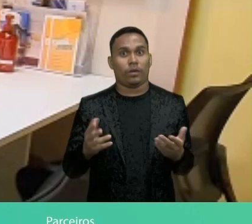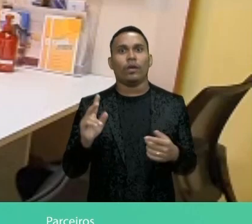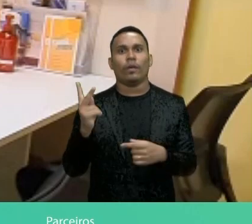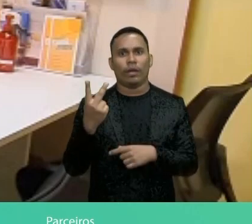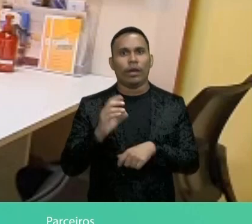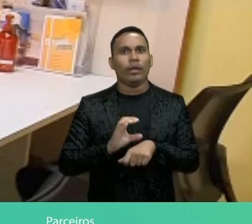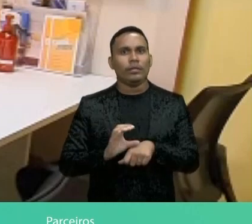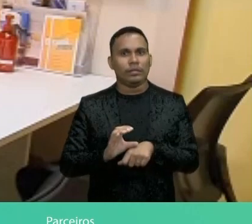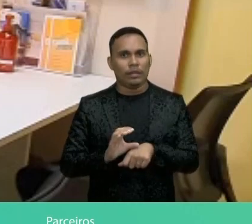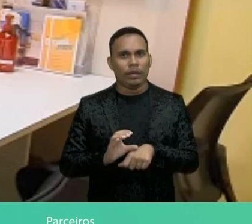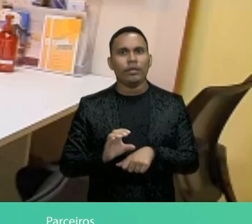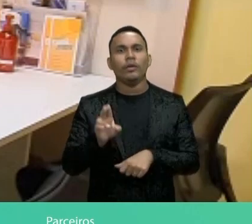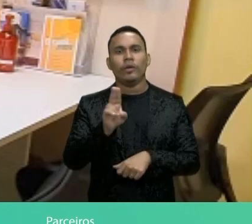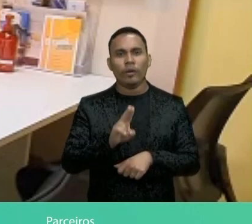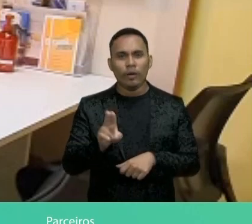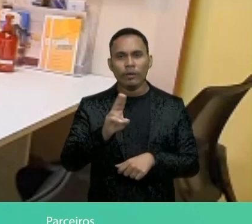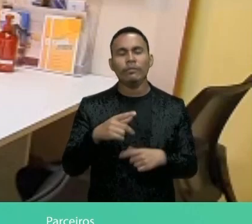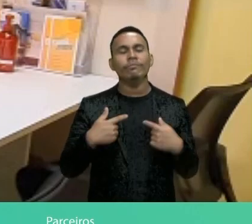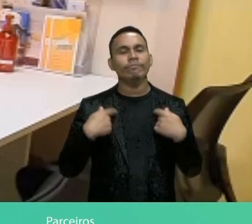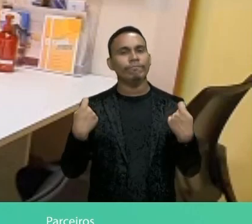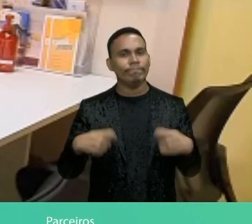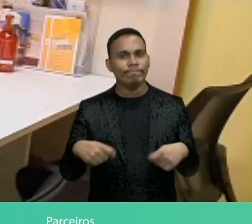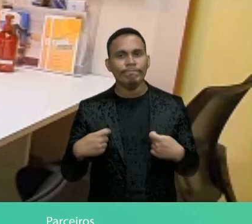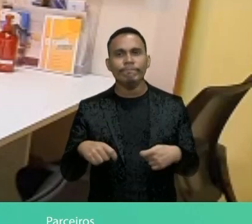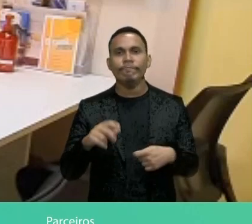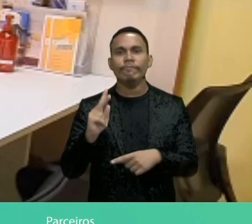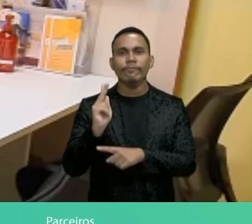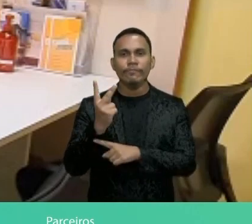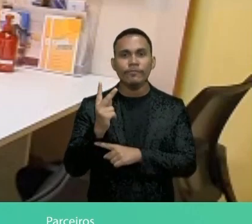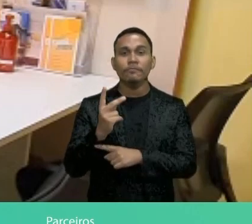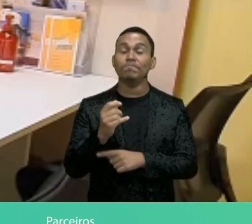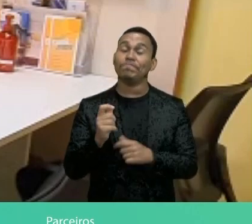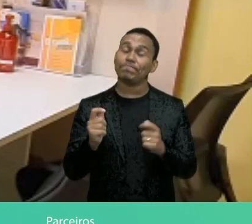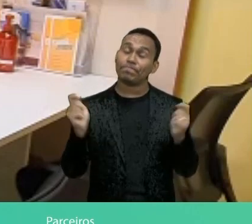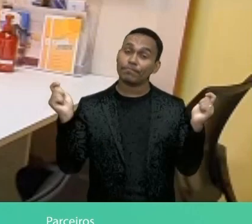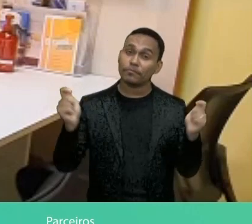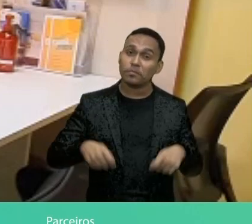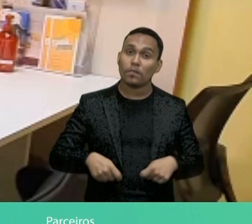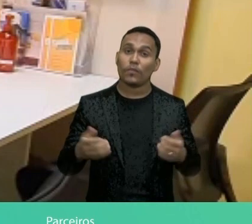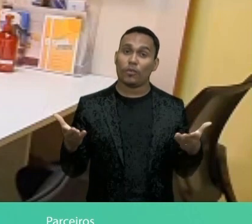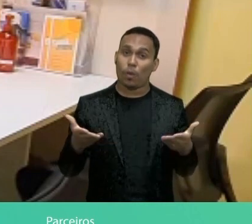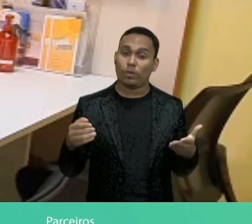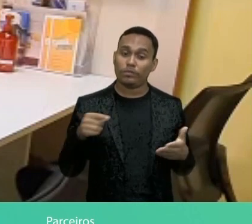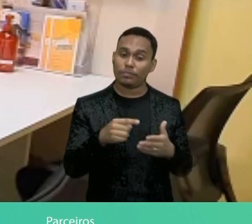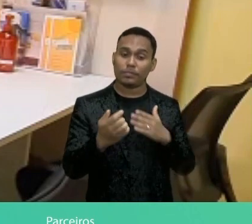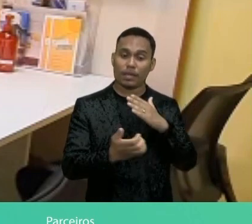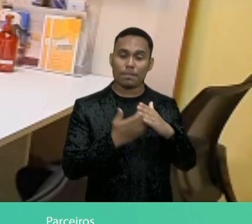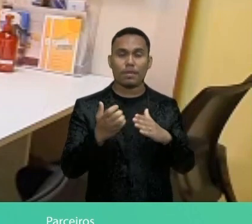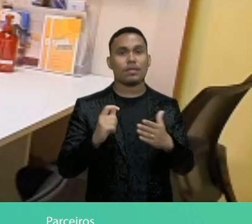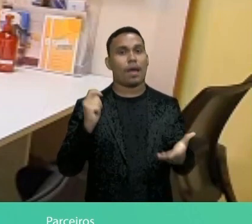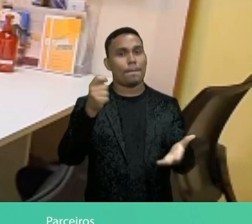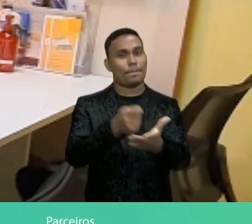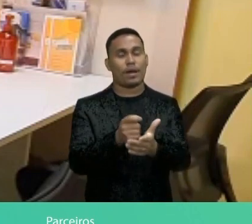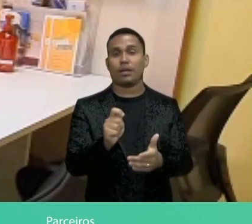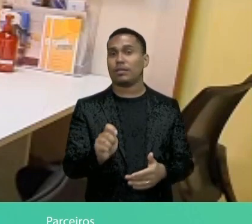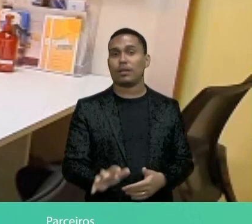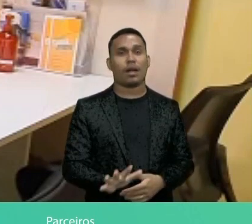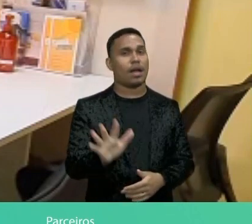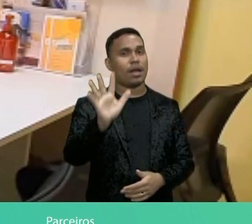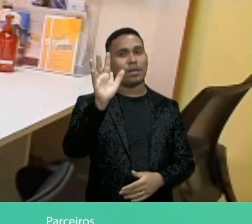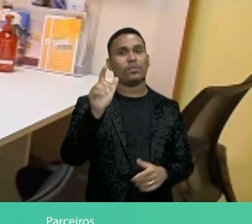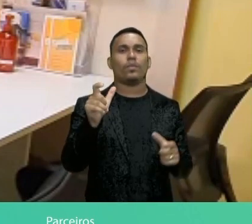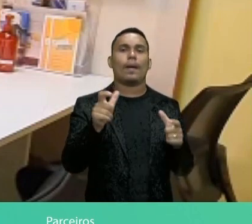so green or gray hydrogen, today these consumers are